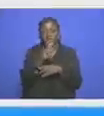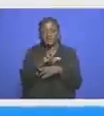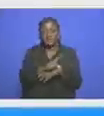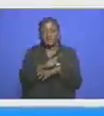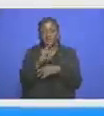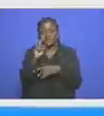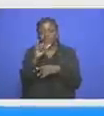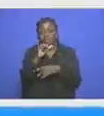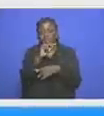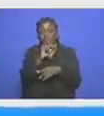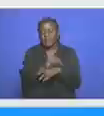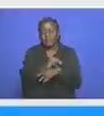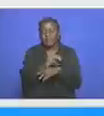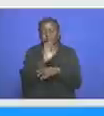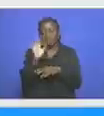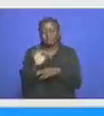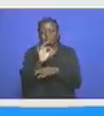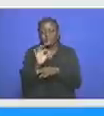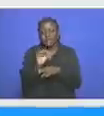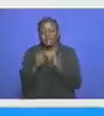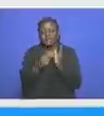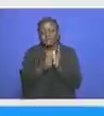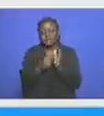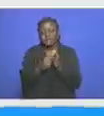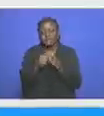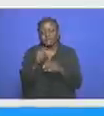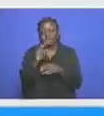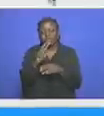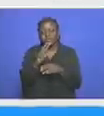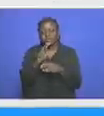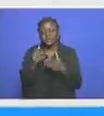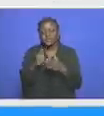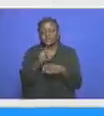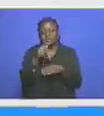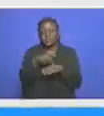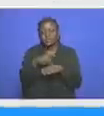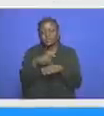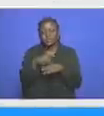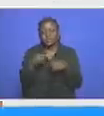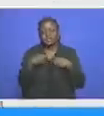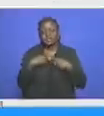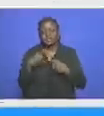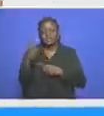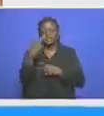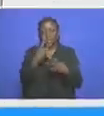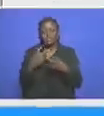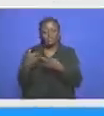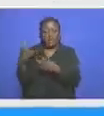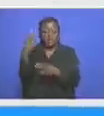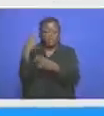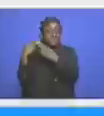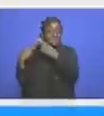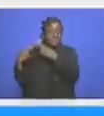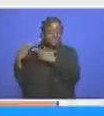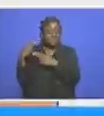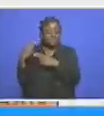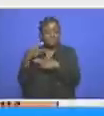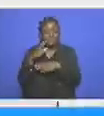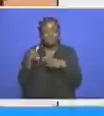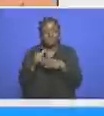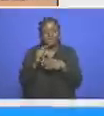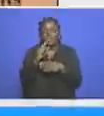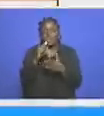1 on Inagua. Friday's dash also spotting 2 of the New Providence cases with a travel history over the past 14 days. Overall, there